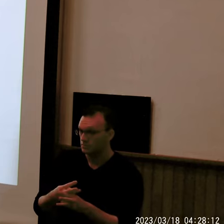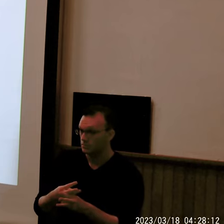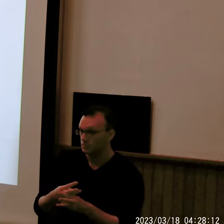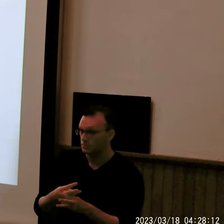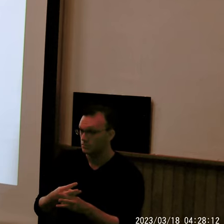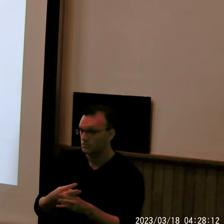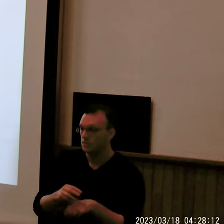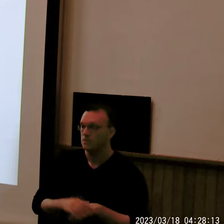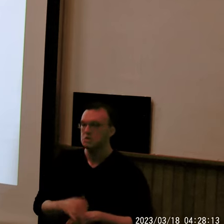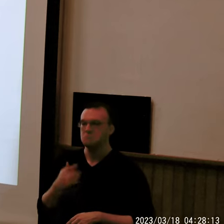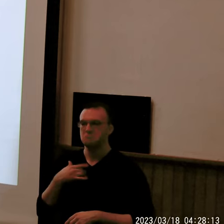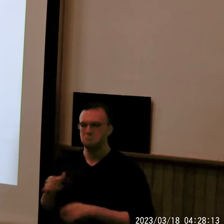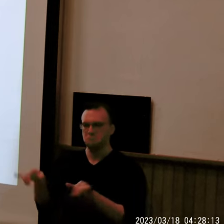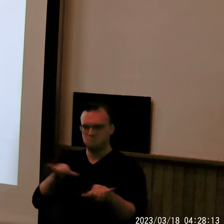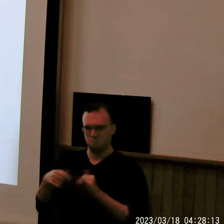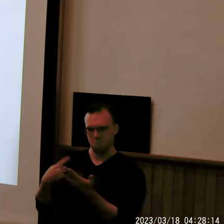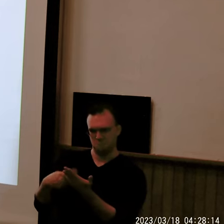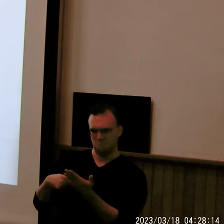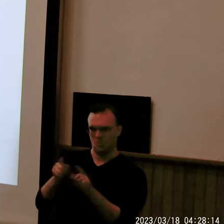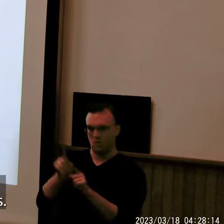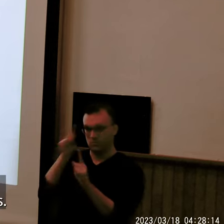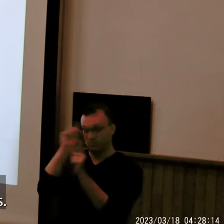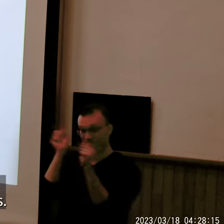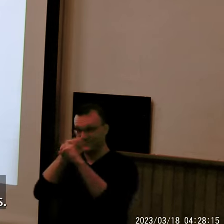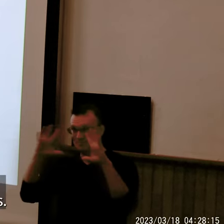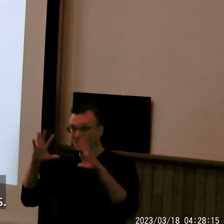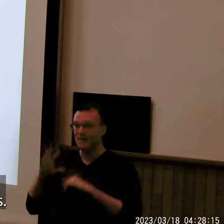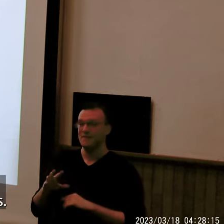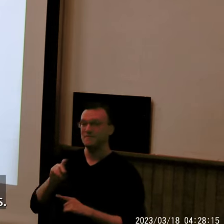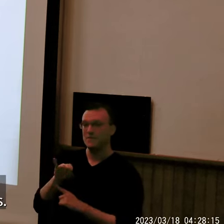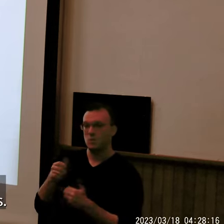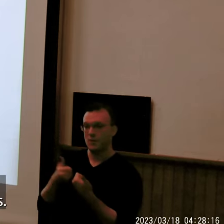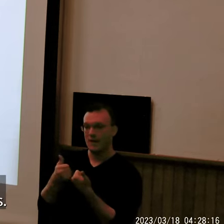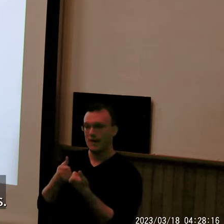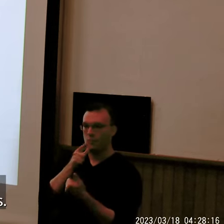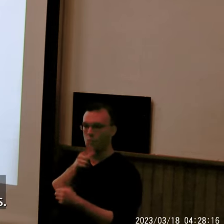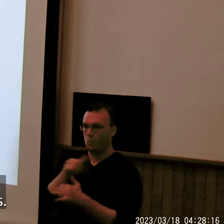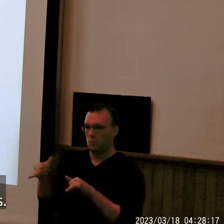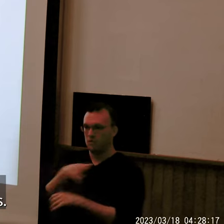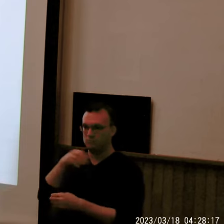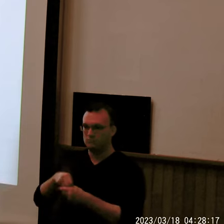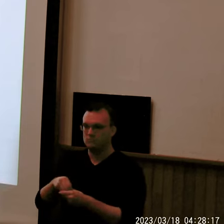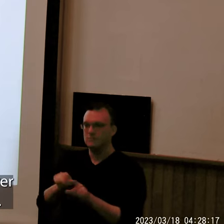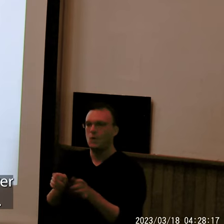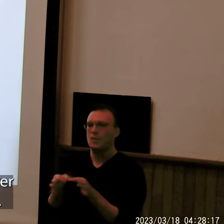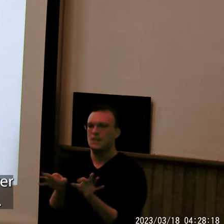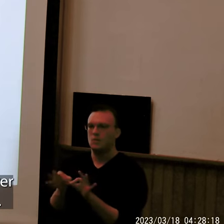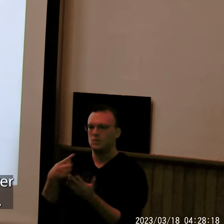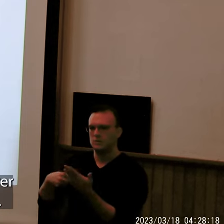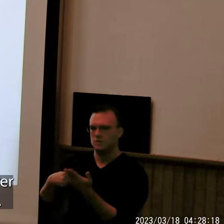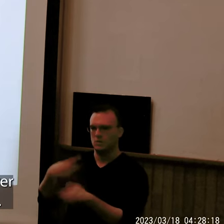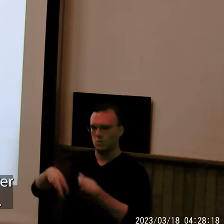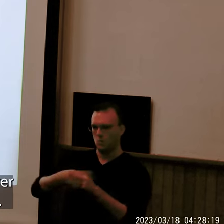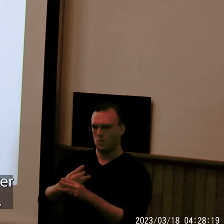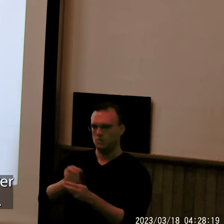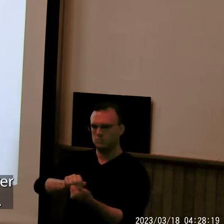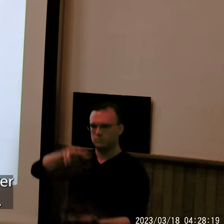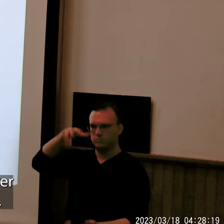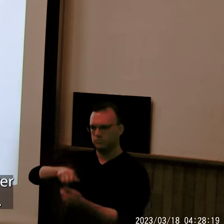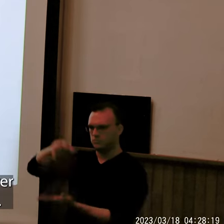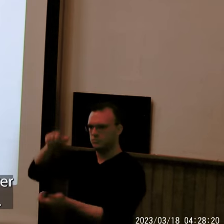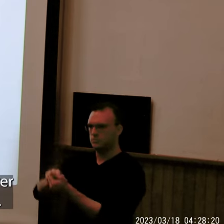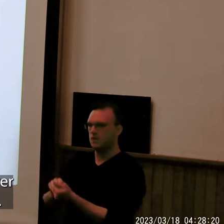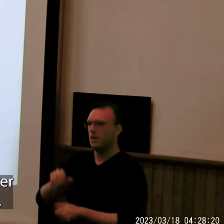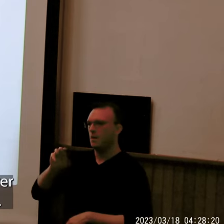It's common to talk about, and therefore to imagine, video games and their players through the language of worlds. We describe massively